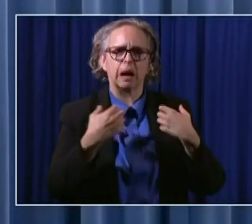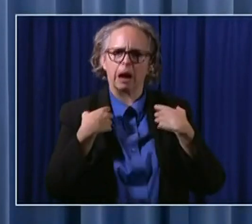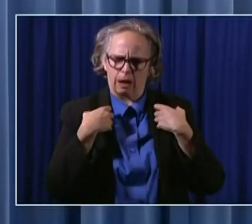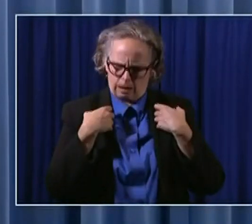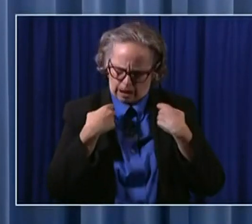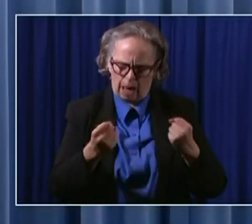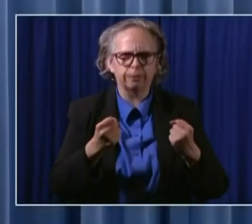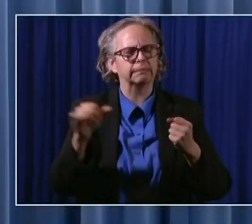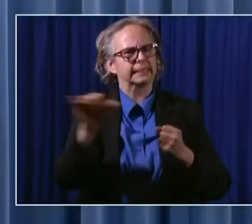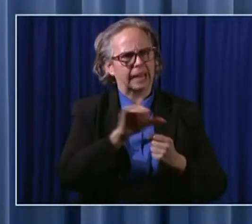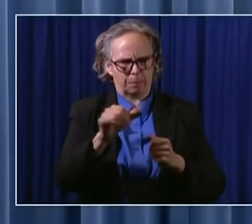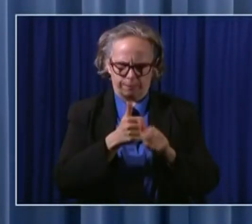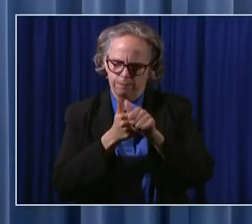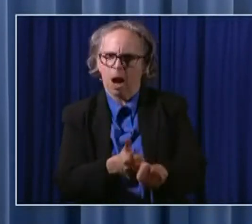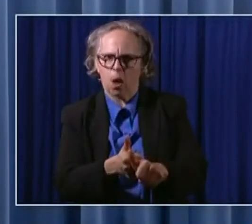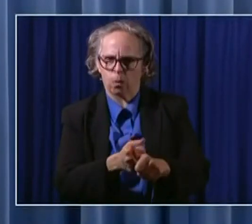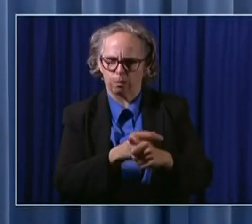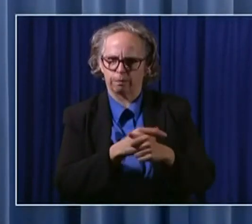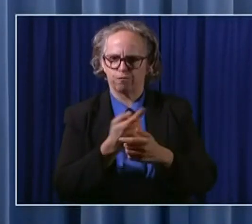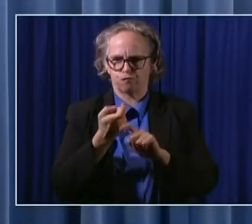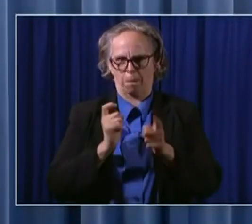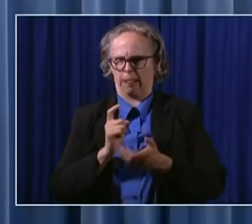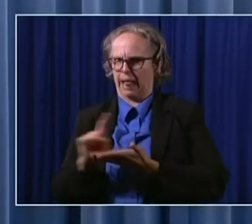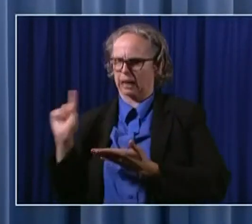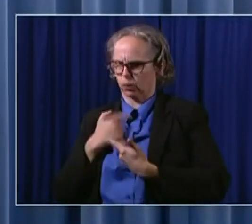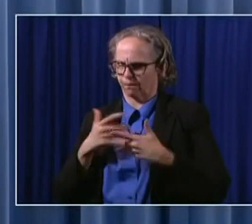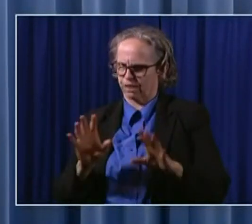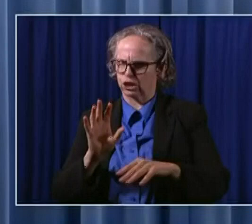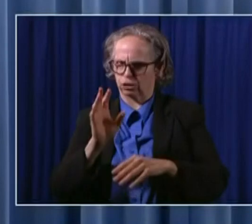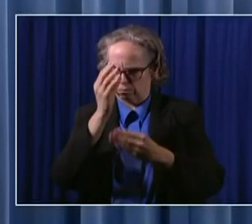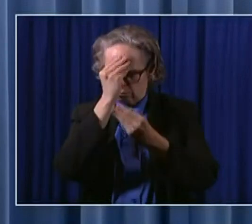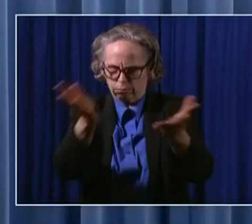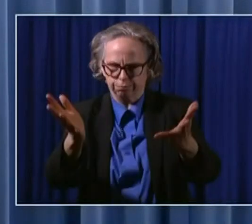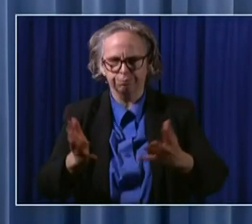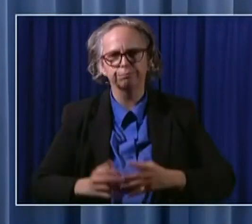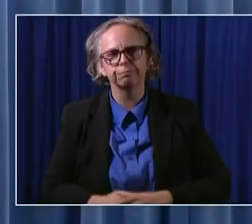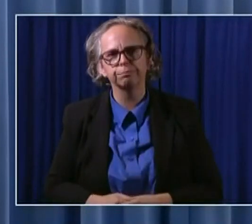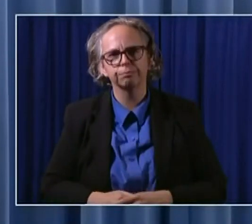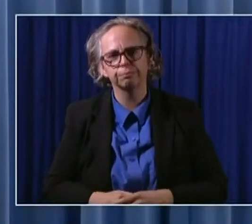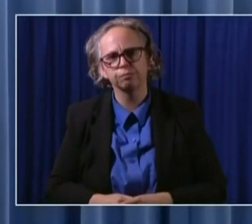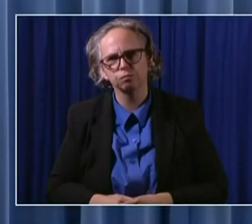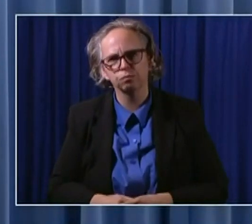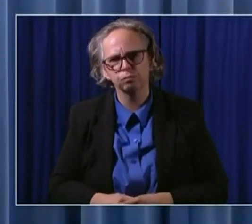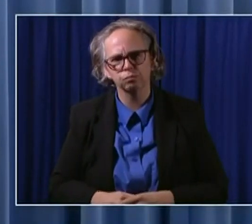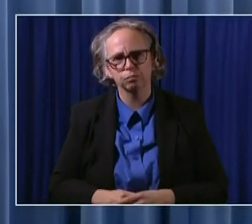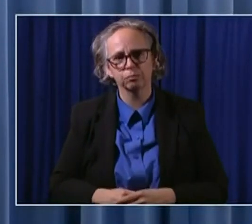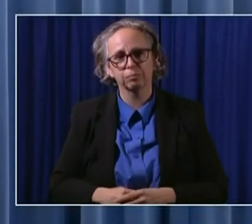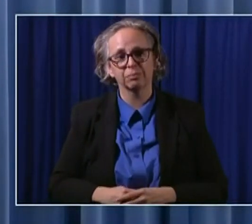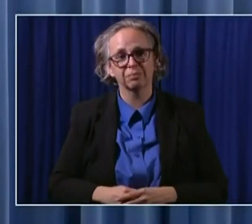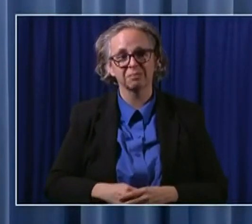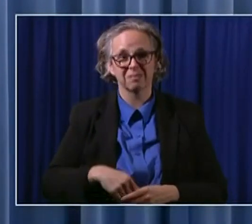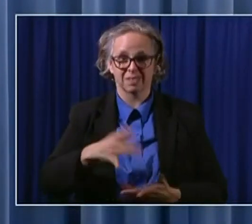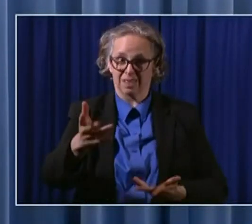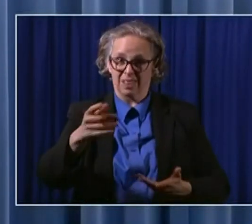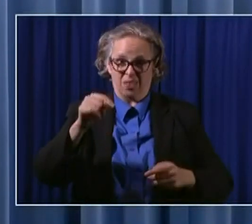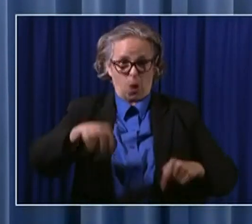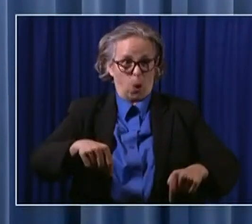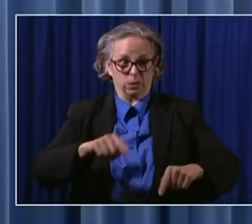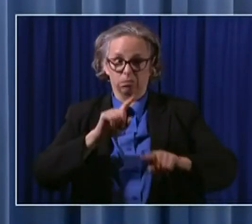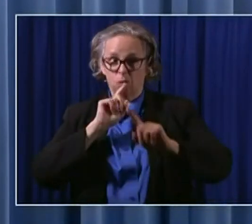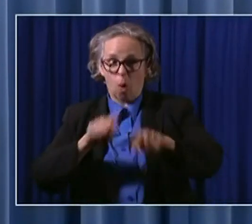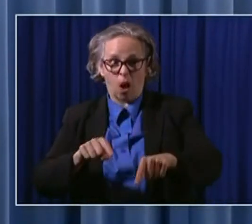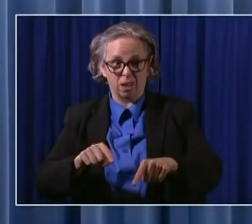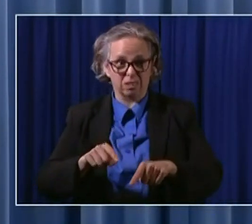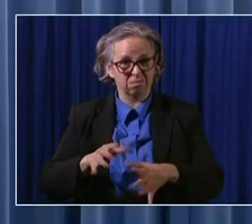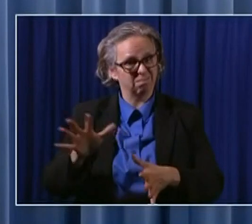These orders really kind of go hand in hand with what experts have been telling us. I think you